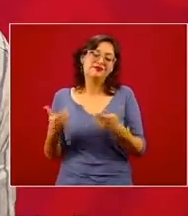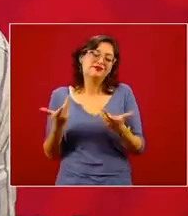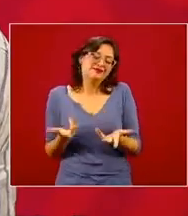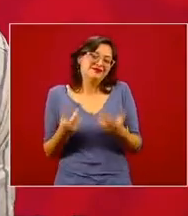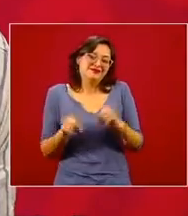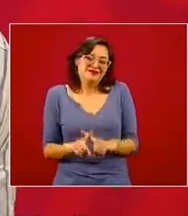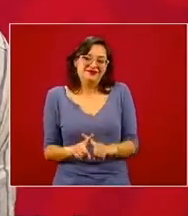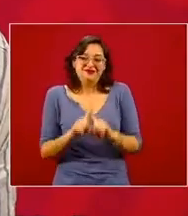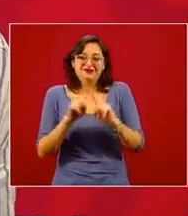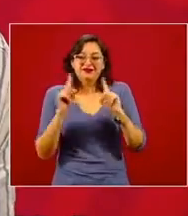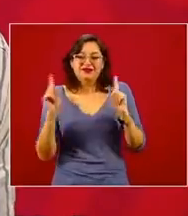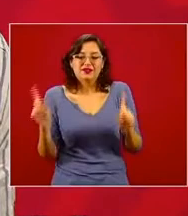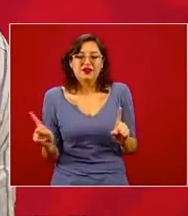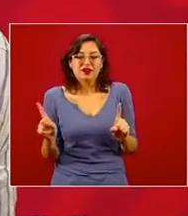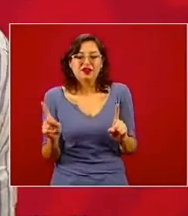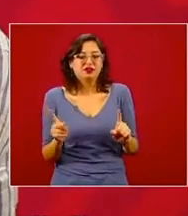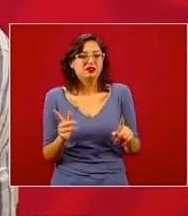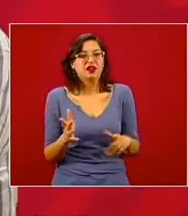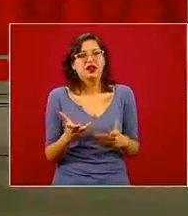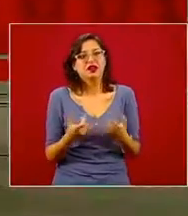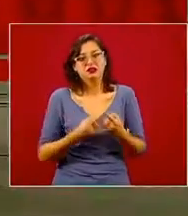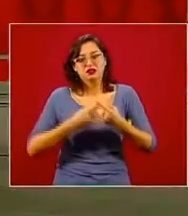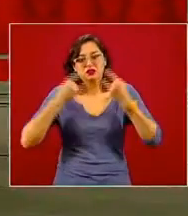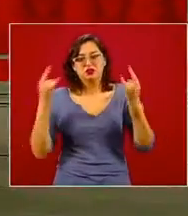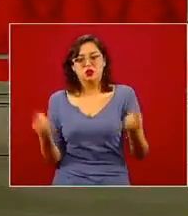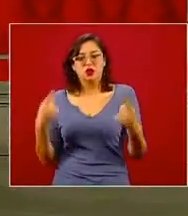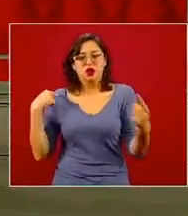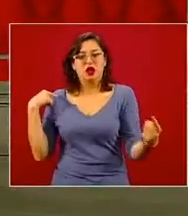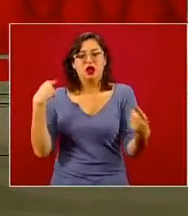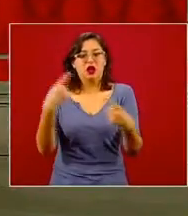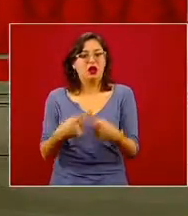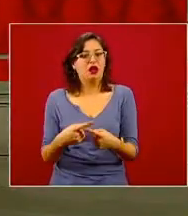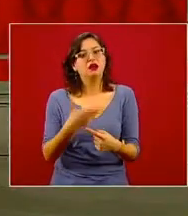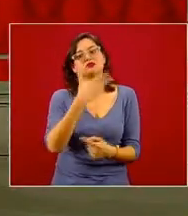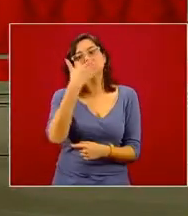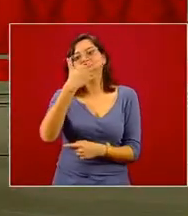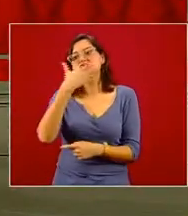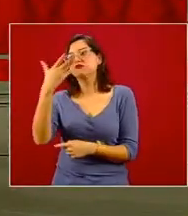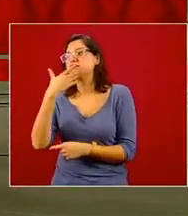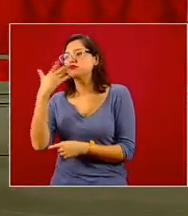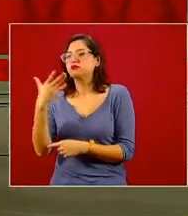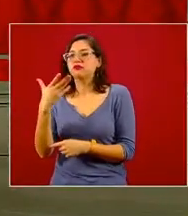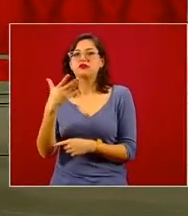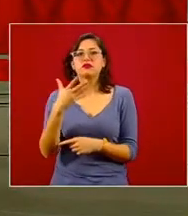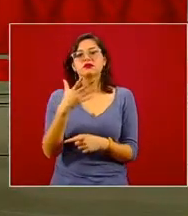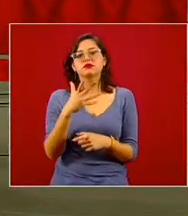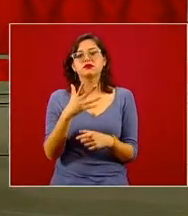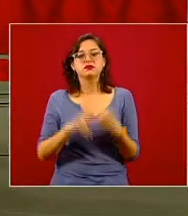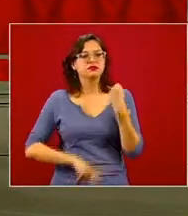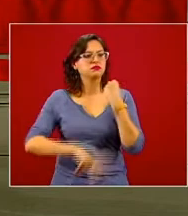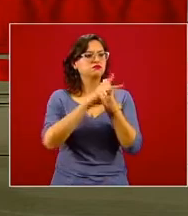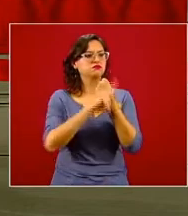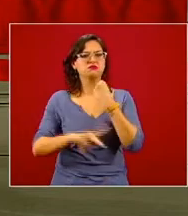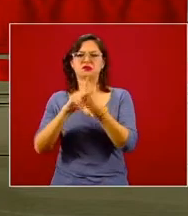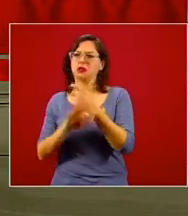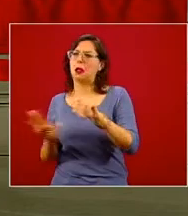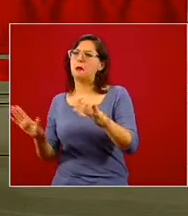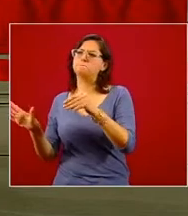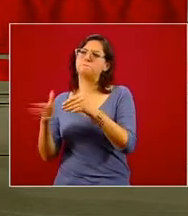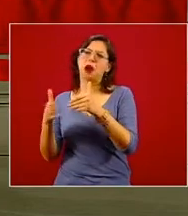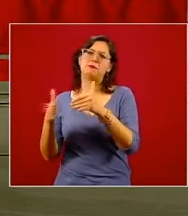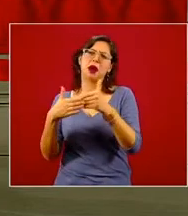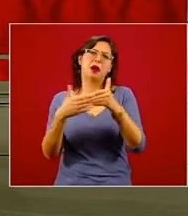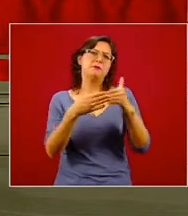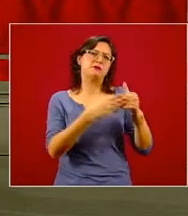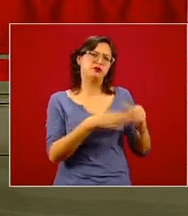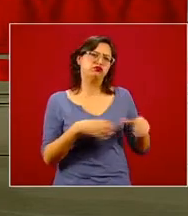empathy and when there is a focus on the source. It is very common